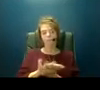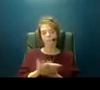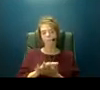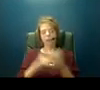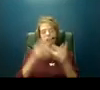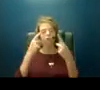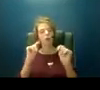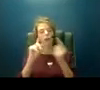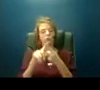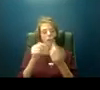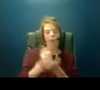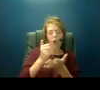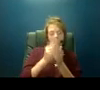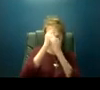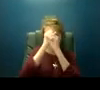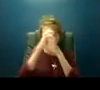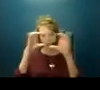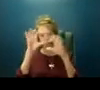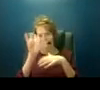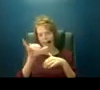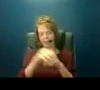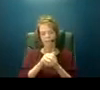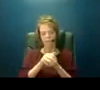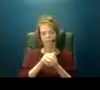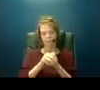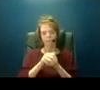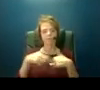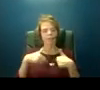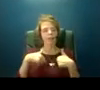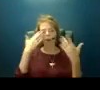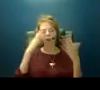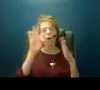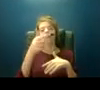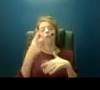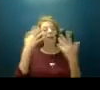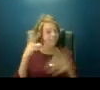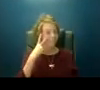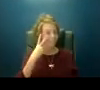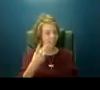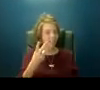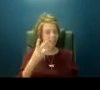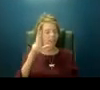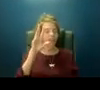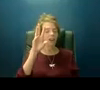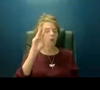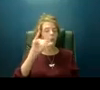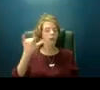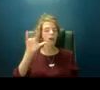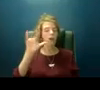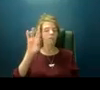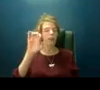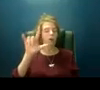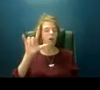trying to help visualize that. I don't know if anybody's seen that, the Will Ferrell movie, Stranger Than